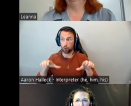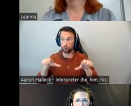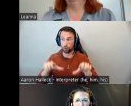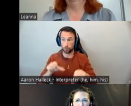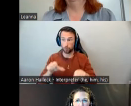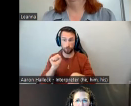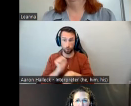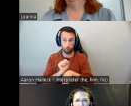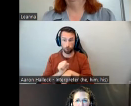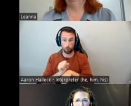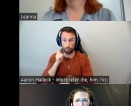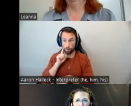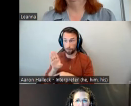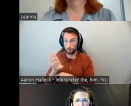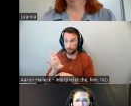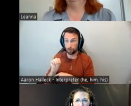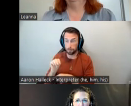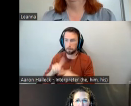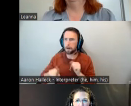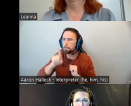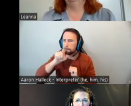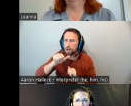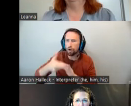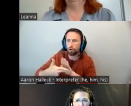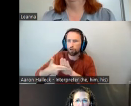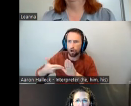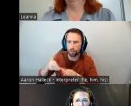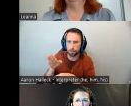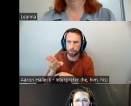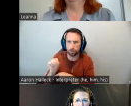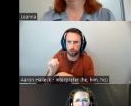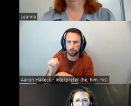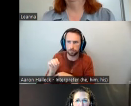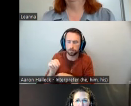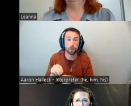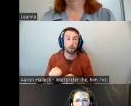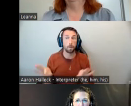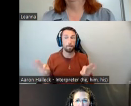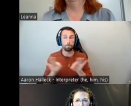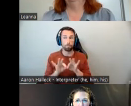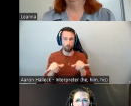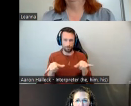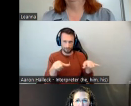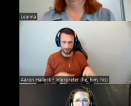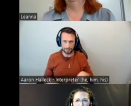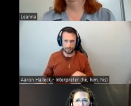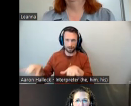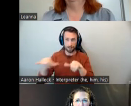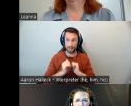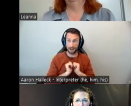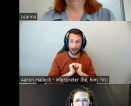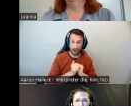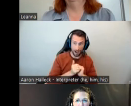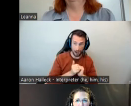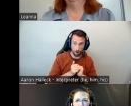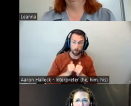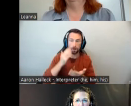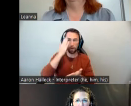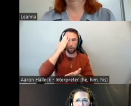not calling it BRM work. We want to standardize around the how and the why of relationship management so that we